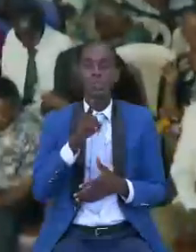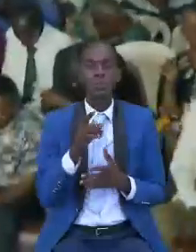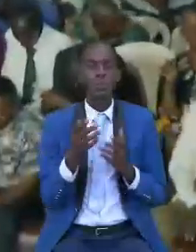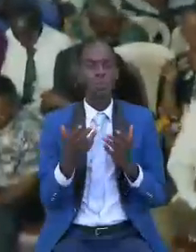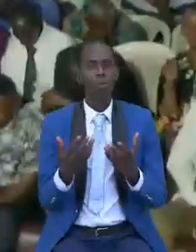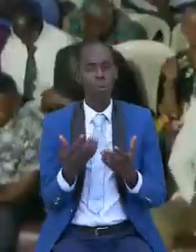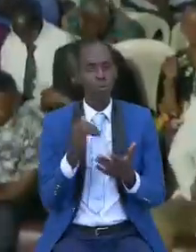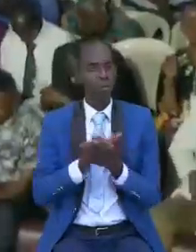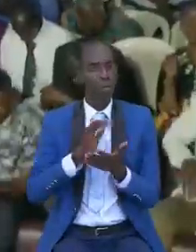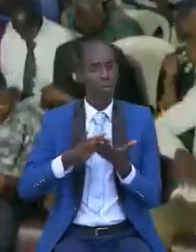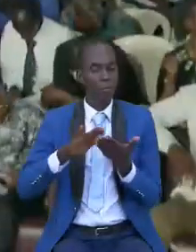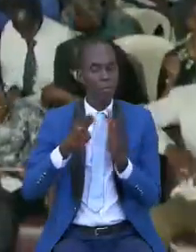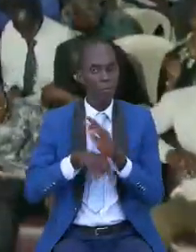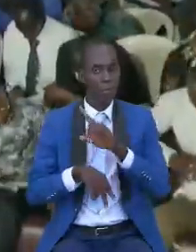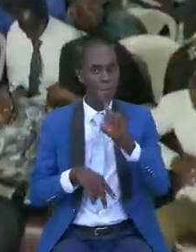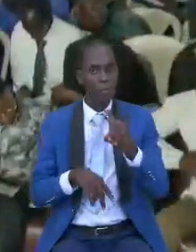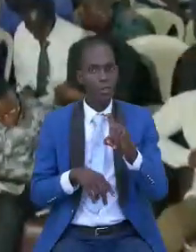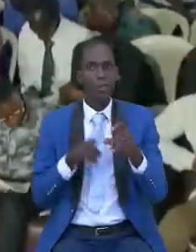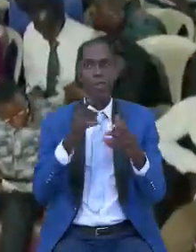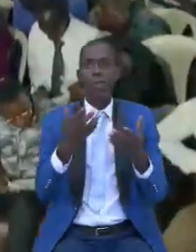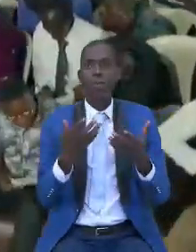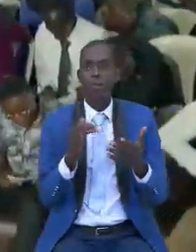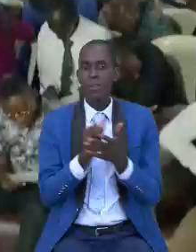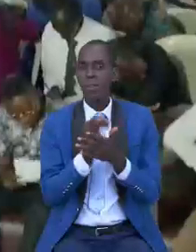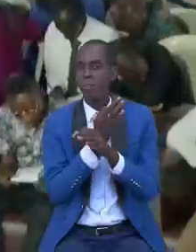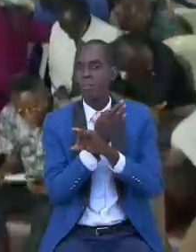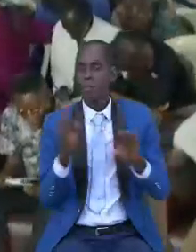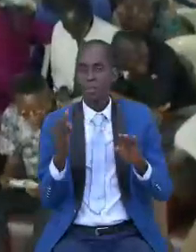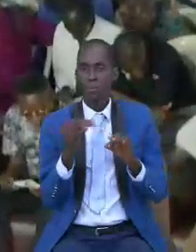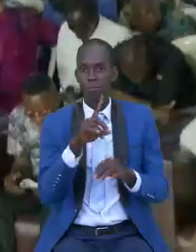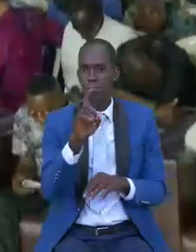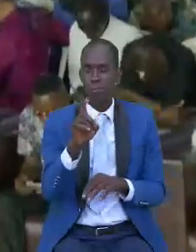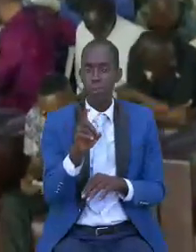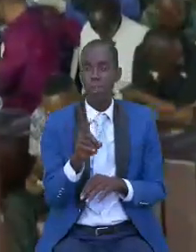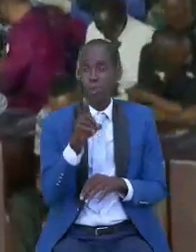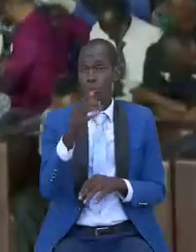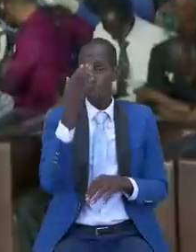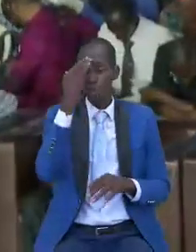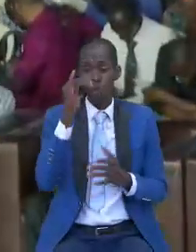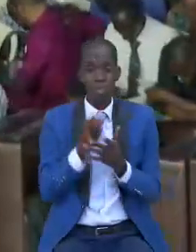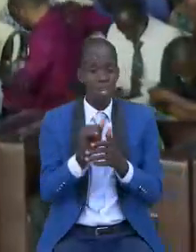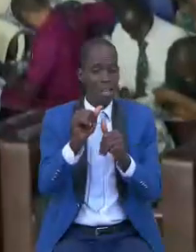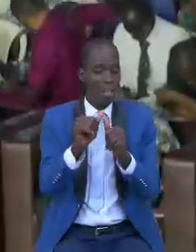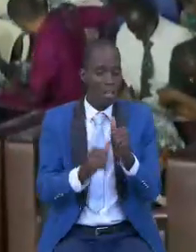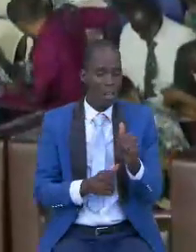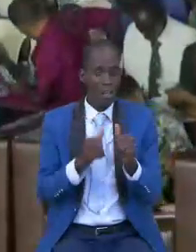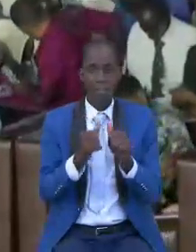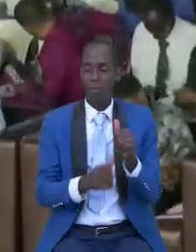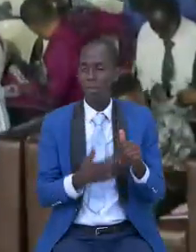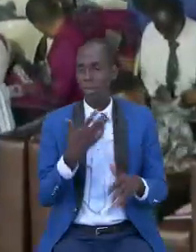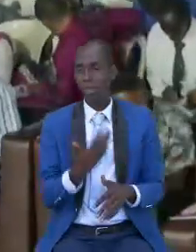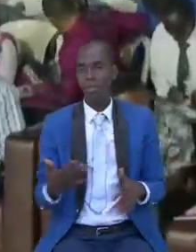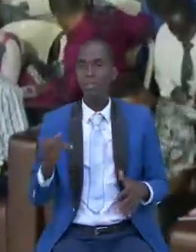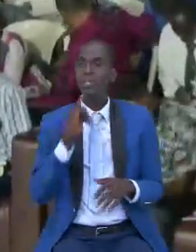that forgiveness? You want that freedom, and you know that everything is